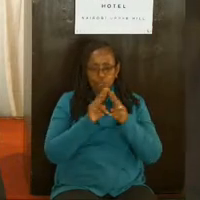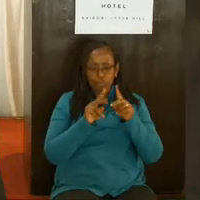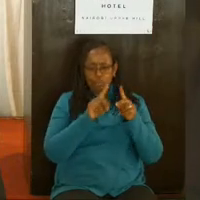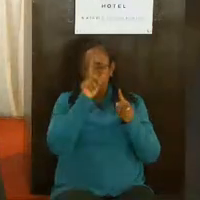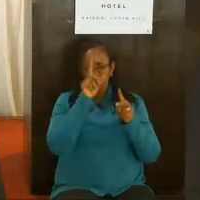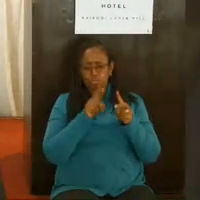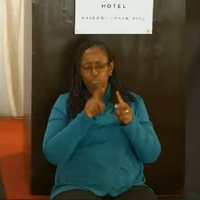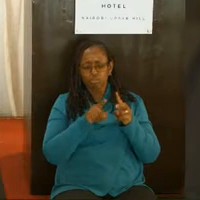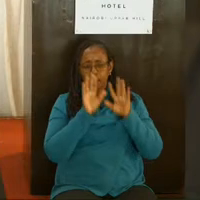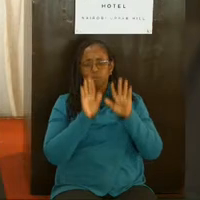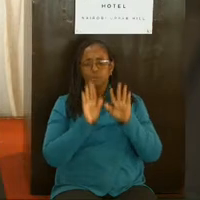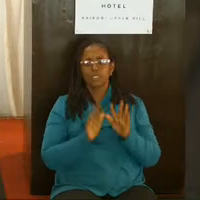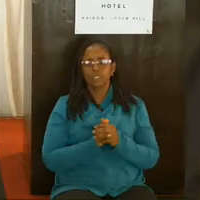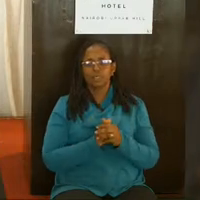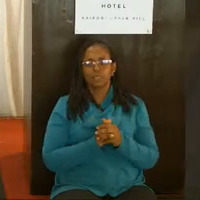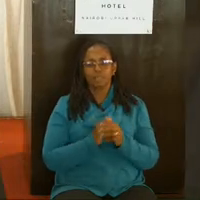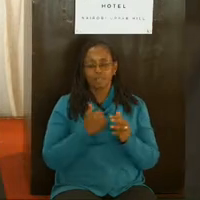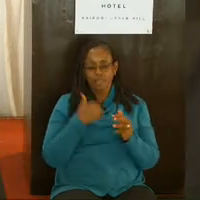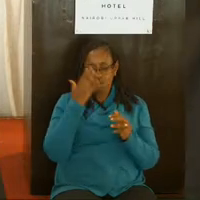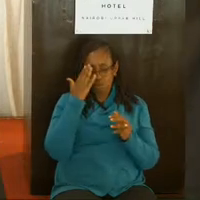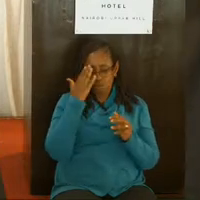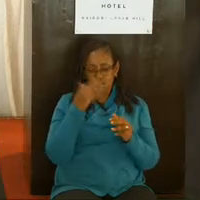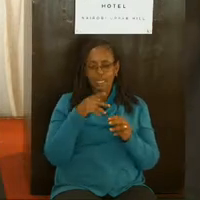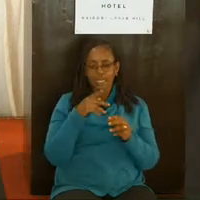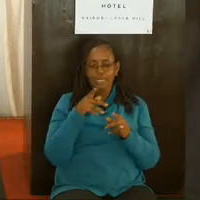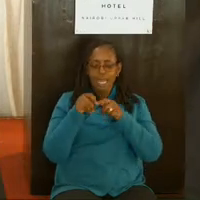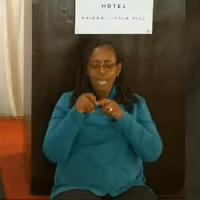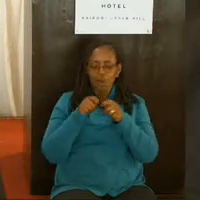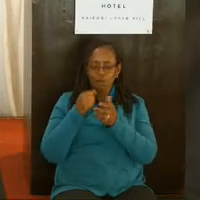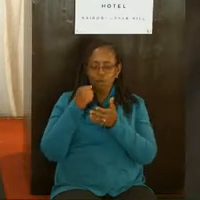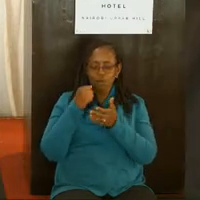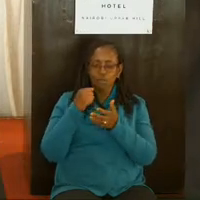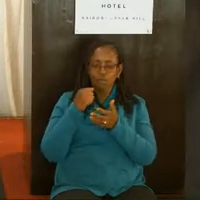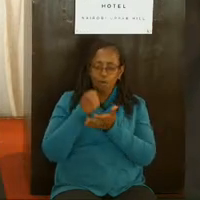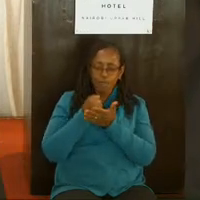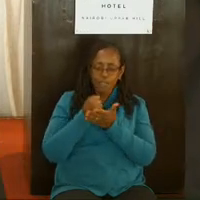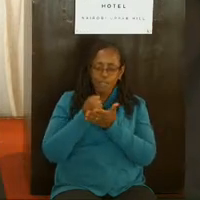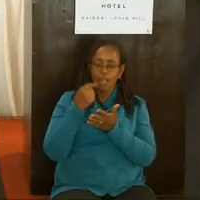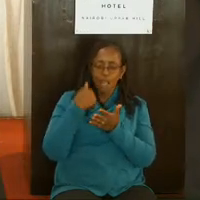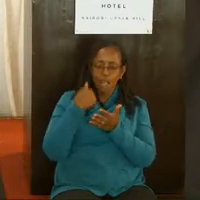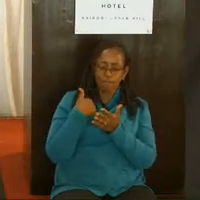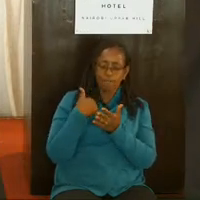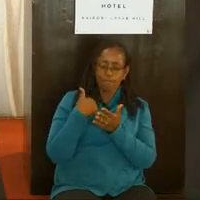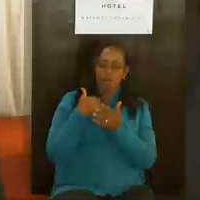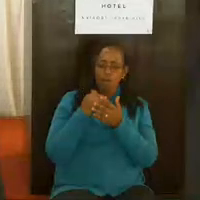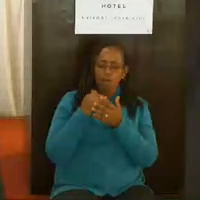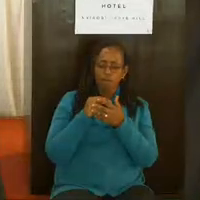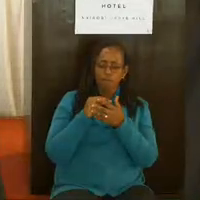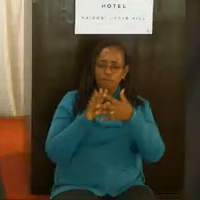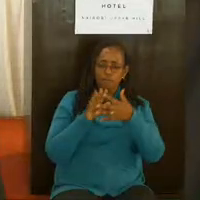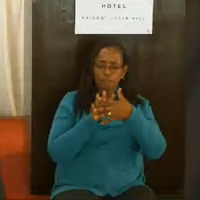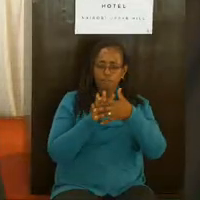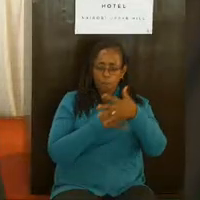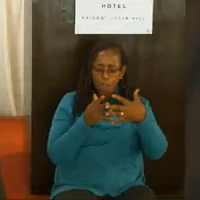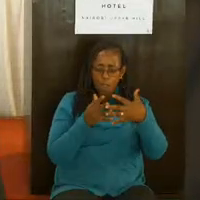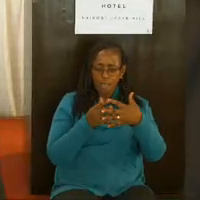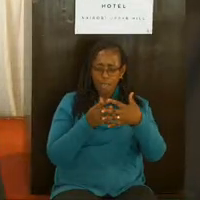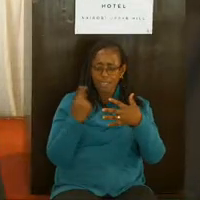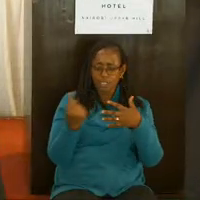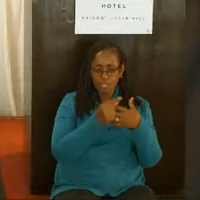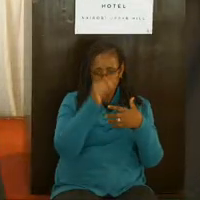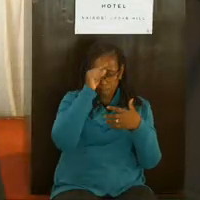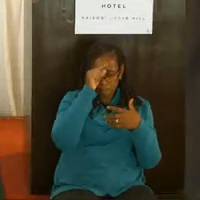I am aware that they directed as a framework where each of you know the government departments